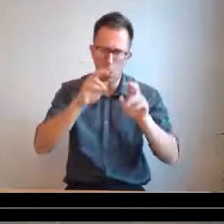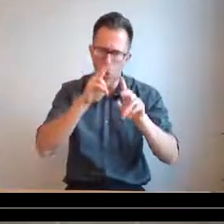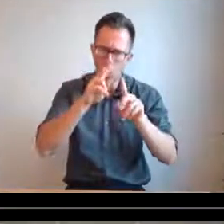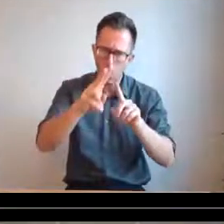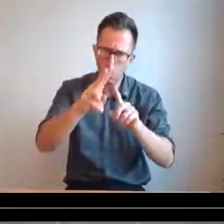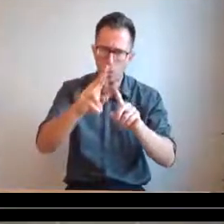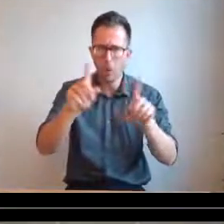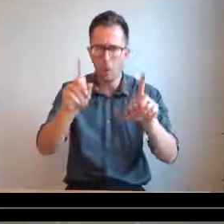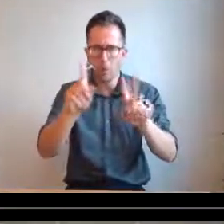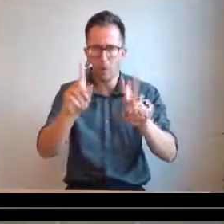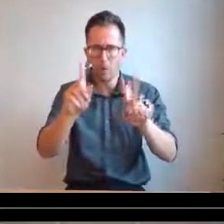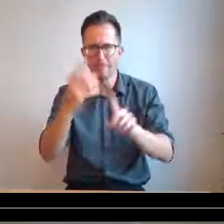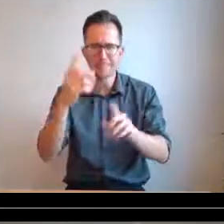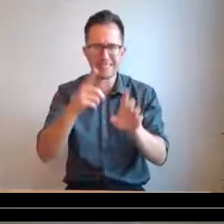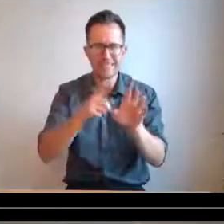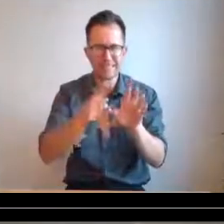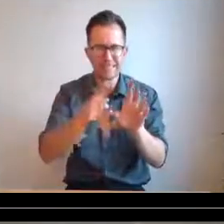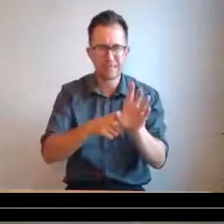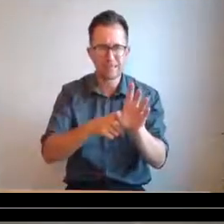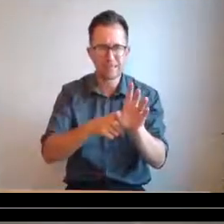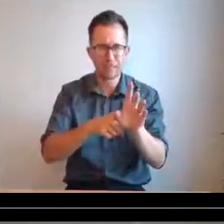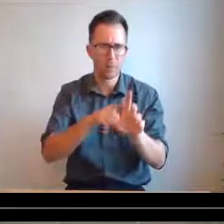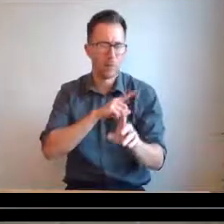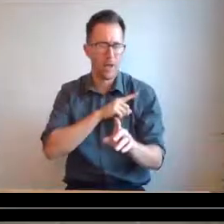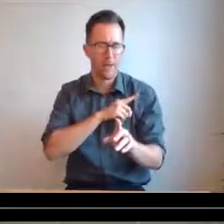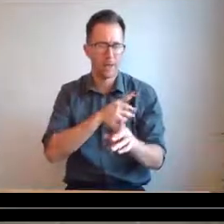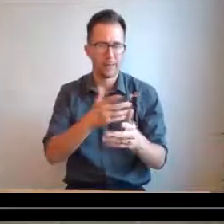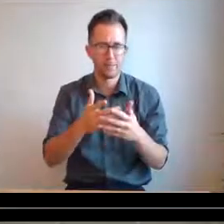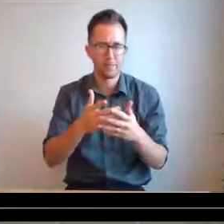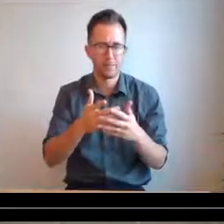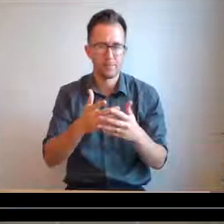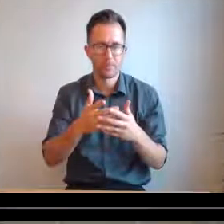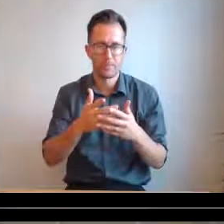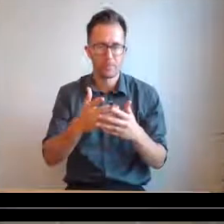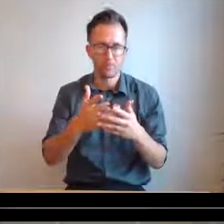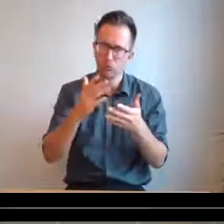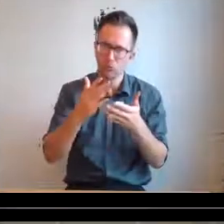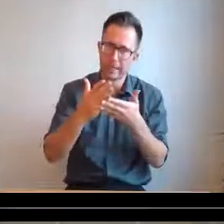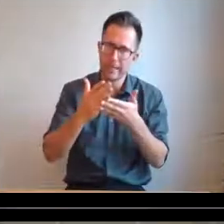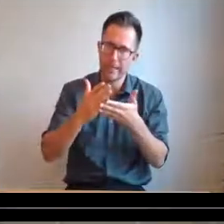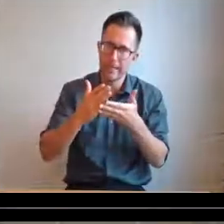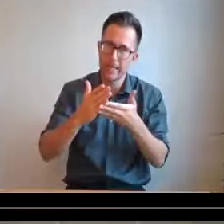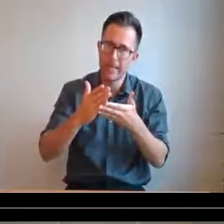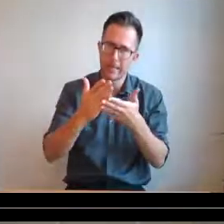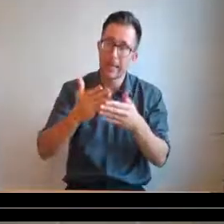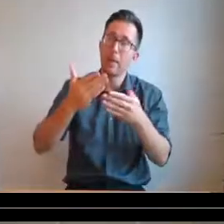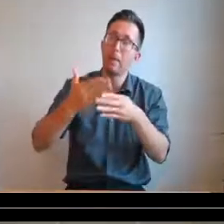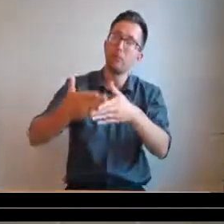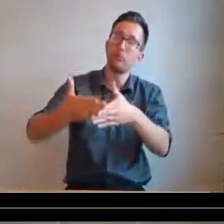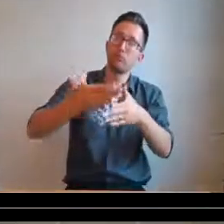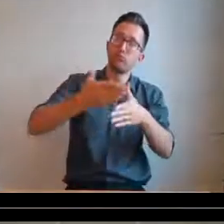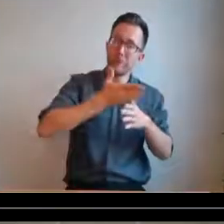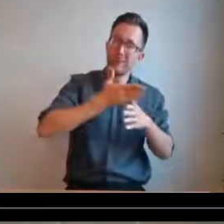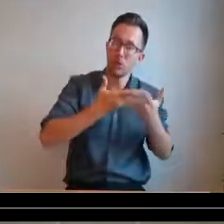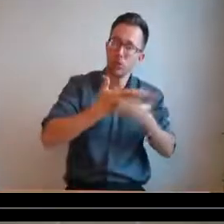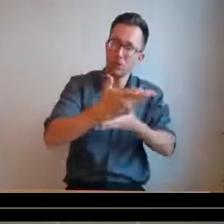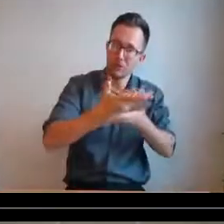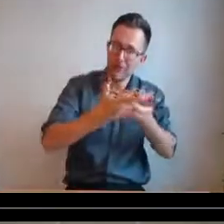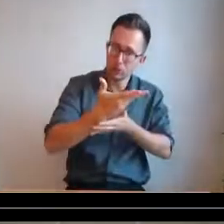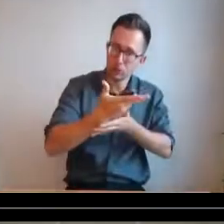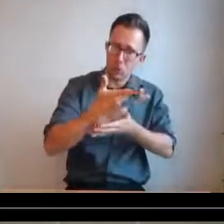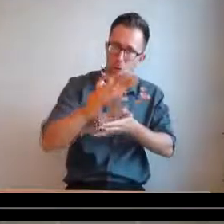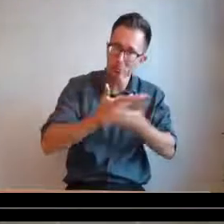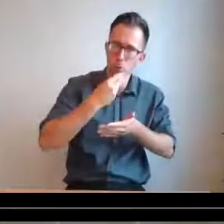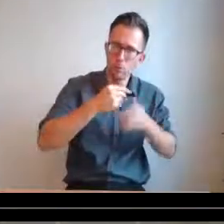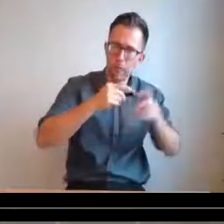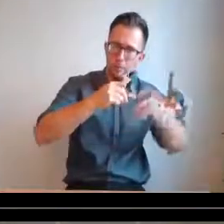that's really the main answer to that, I would say, is for consistency with what we've previously shown in previous consultations, so that you